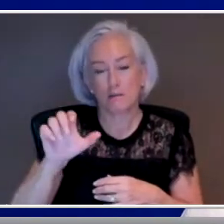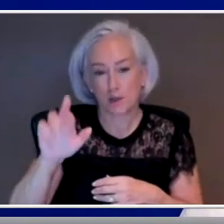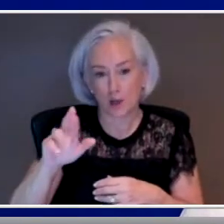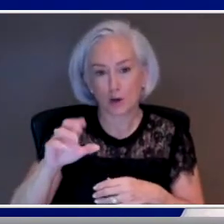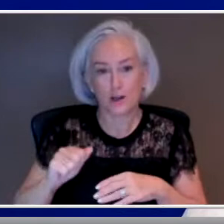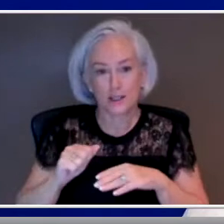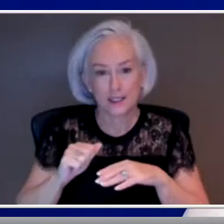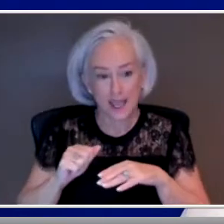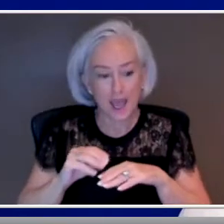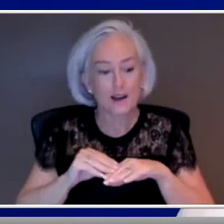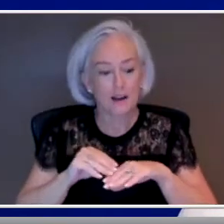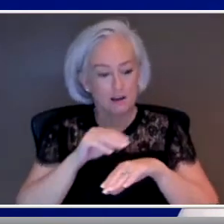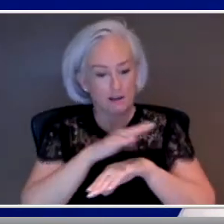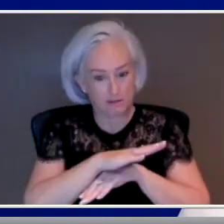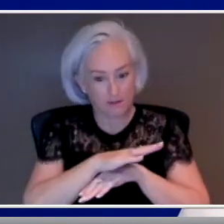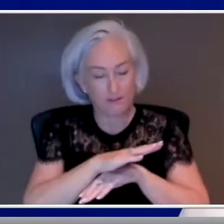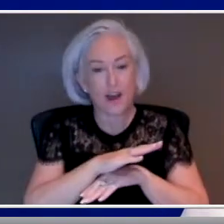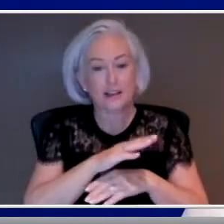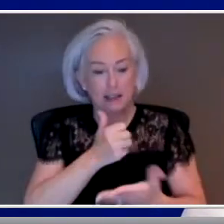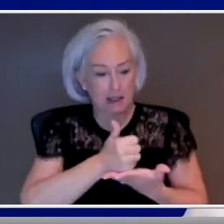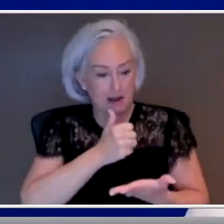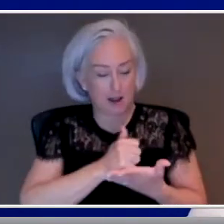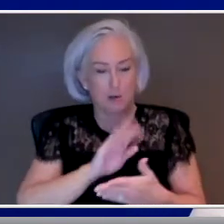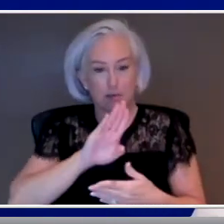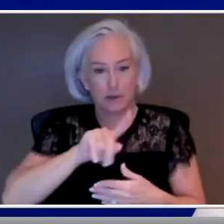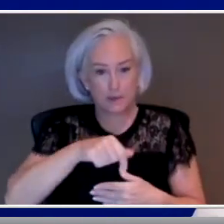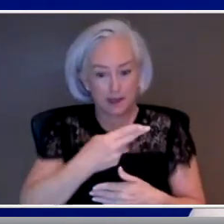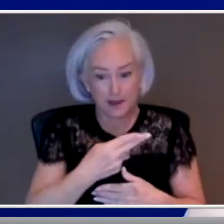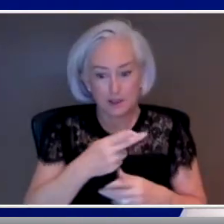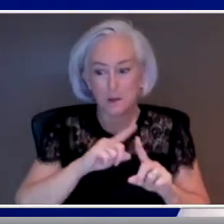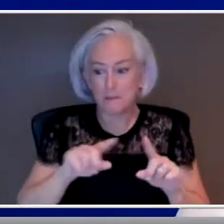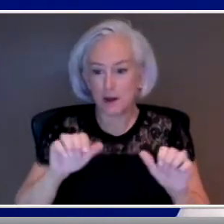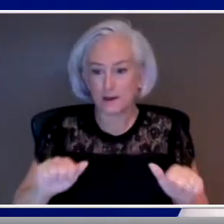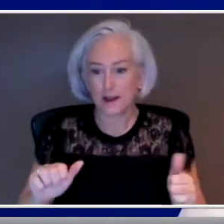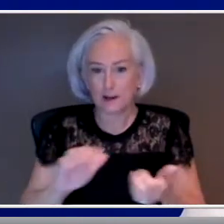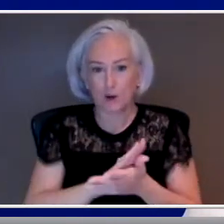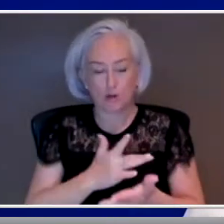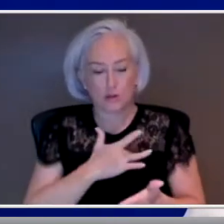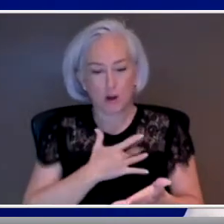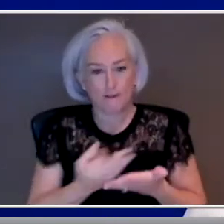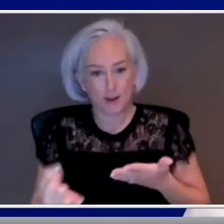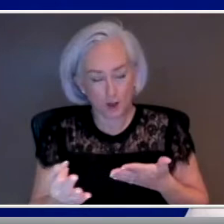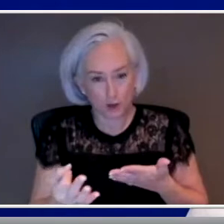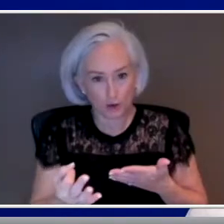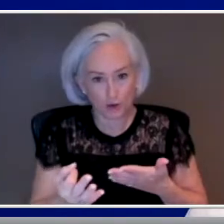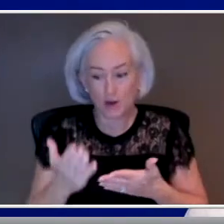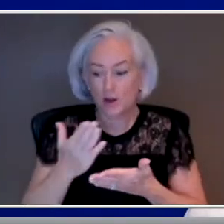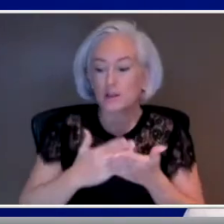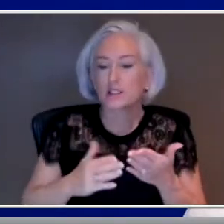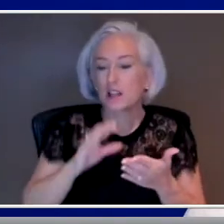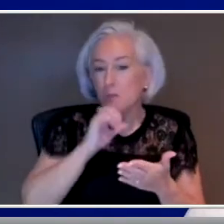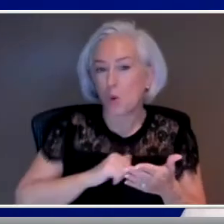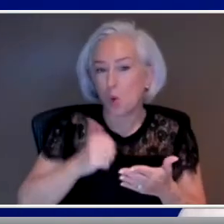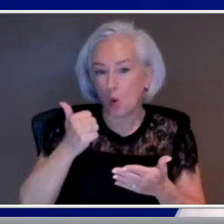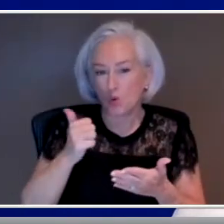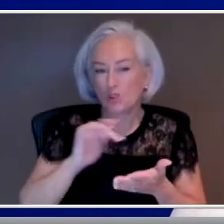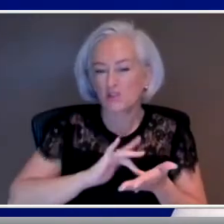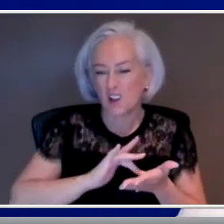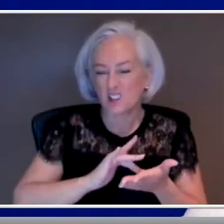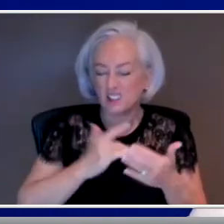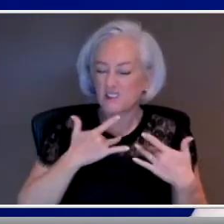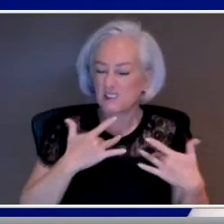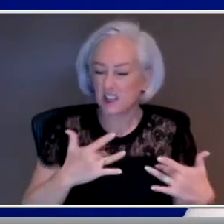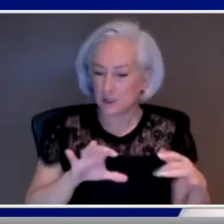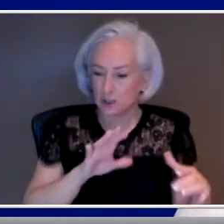risk of heart failure. Some of the older drugs are more common with that. The more modern selective ones are less common, but that's something we've known for about